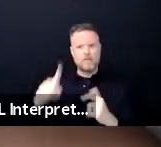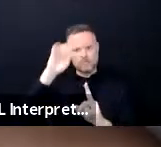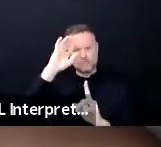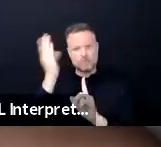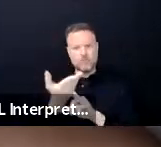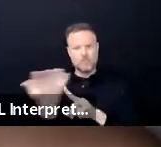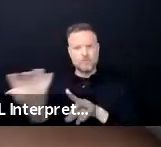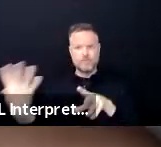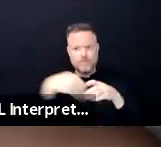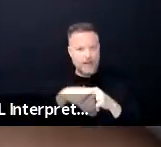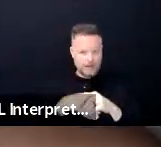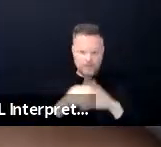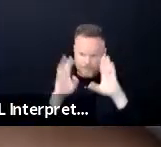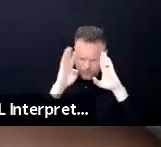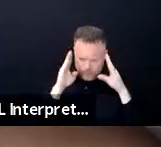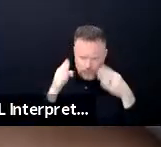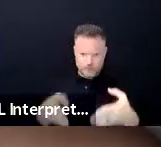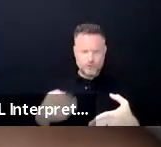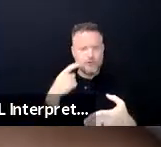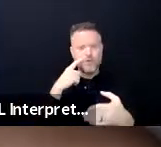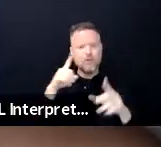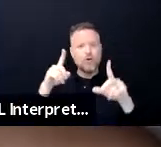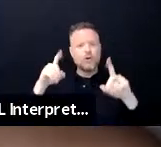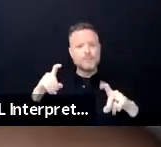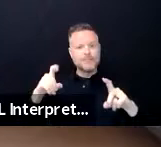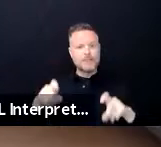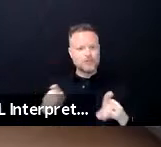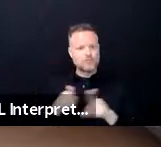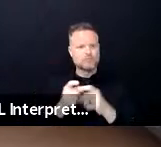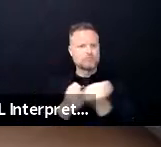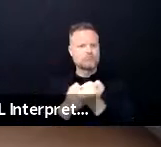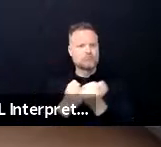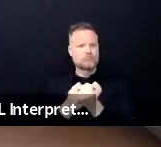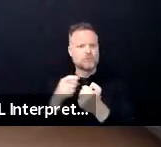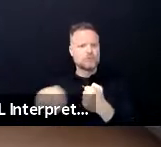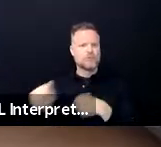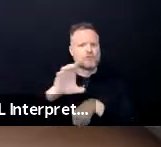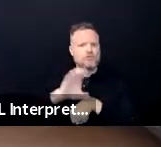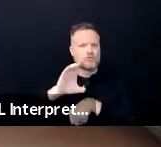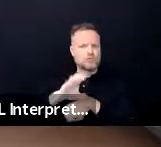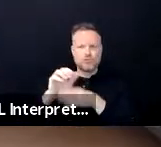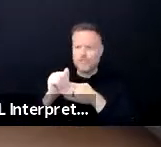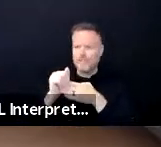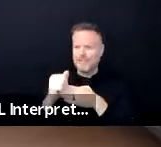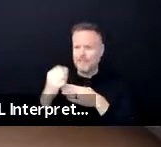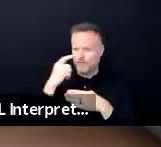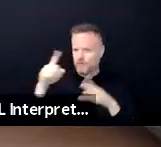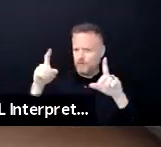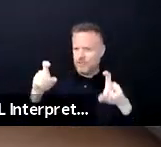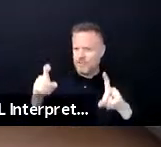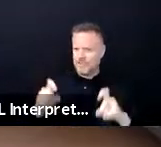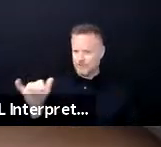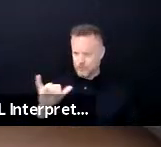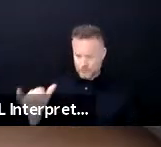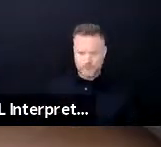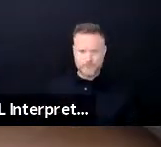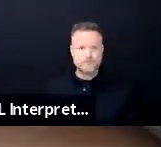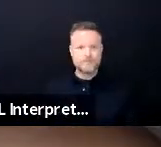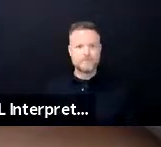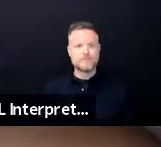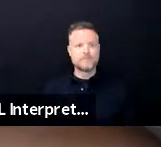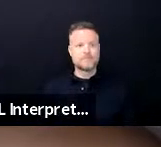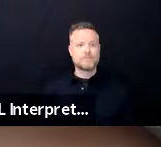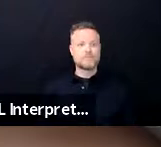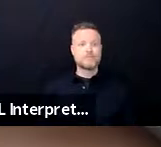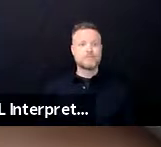importance of testing and support for church leadership for testing. I, from my pulpit each